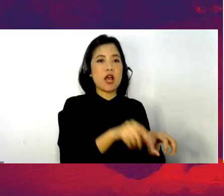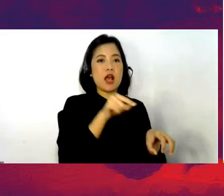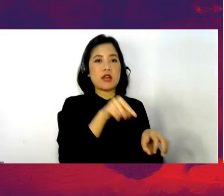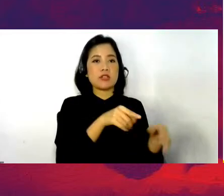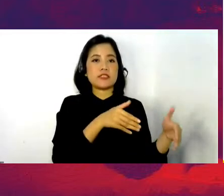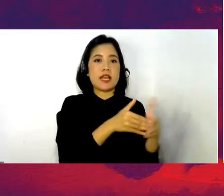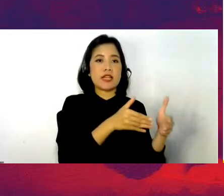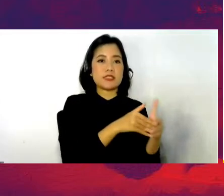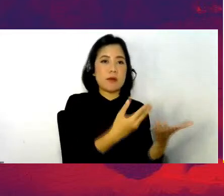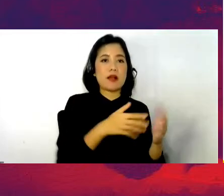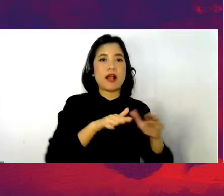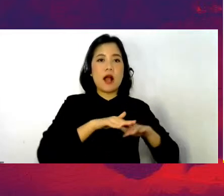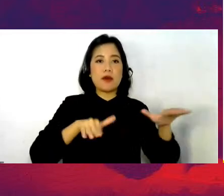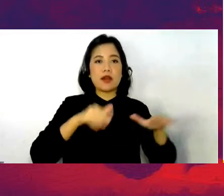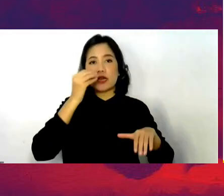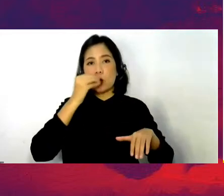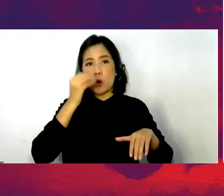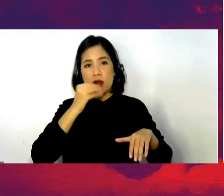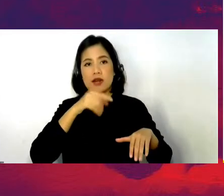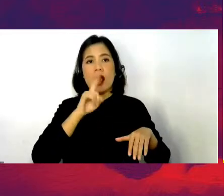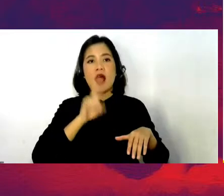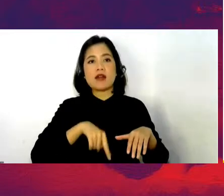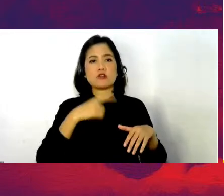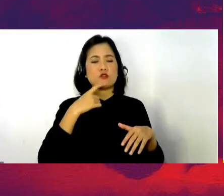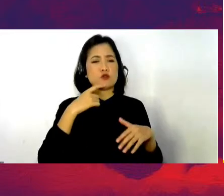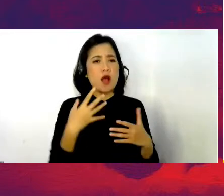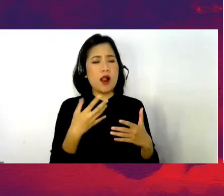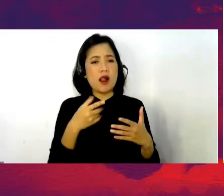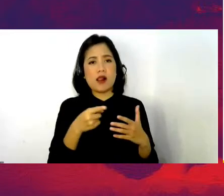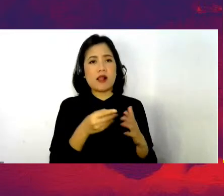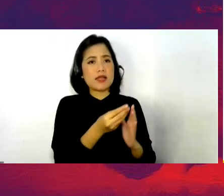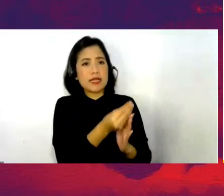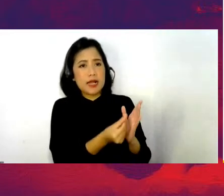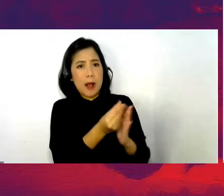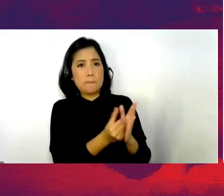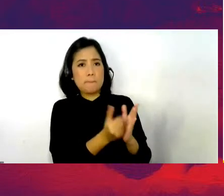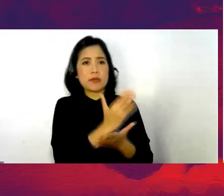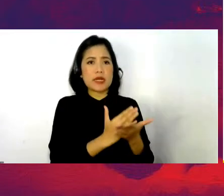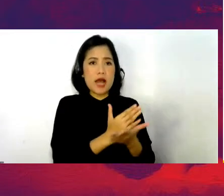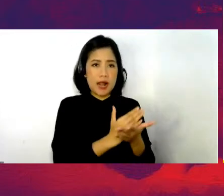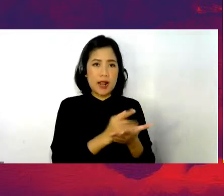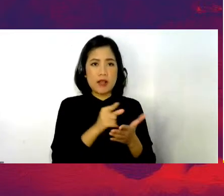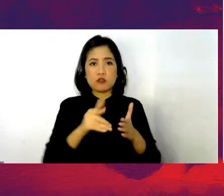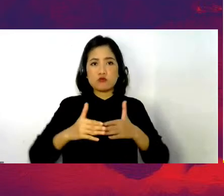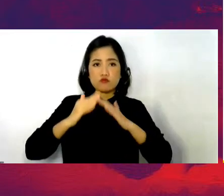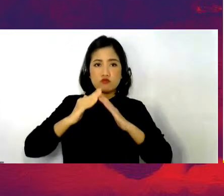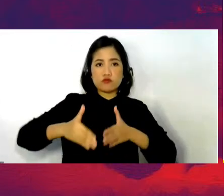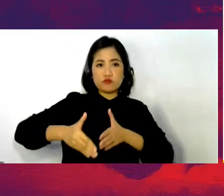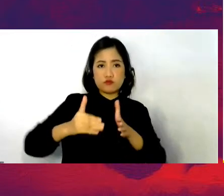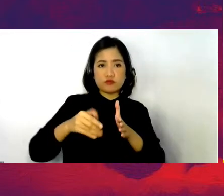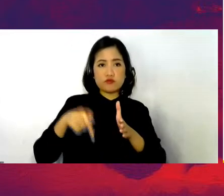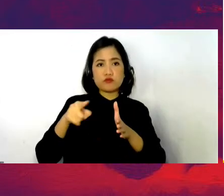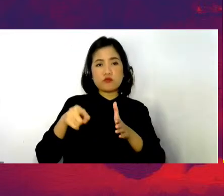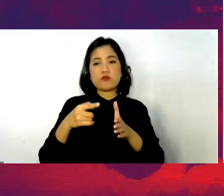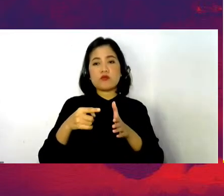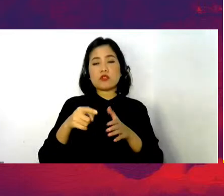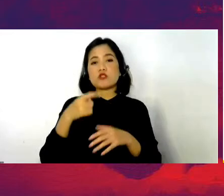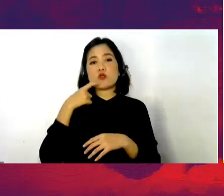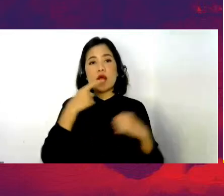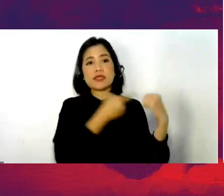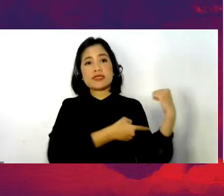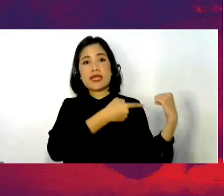inequality as well. Growing middle income for infrastructure to always keep up with that. skill adequacy in terms of